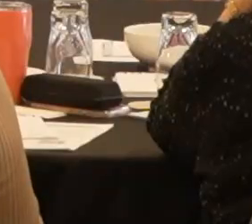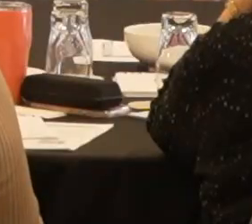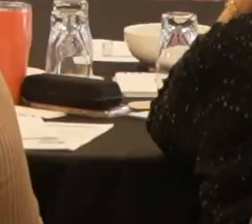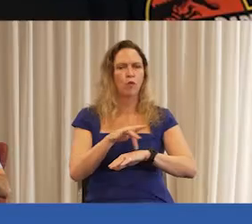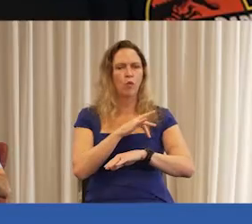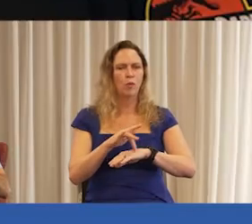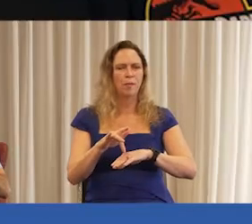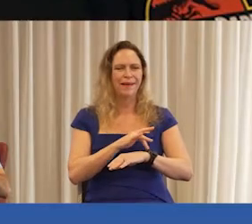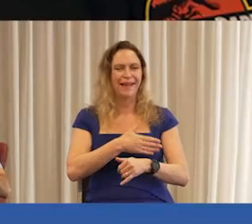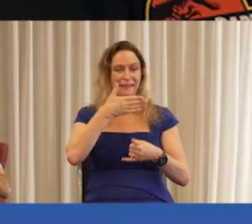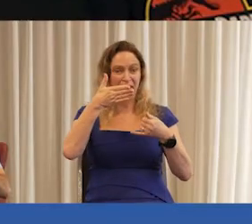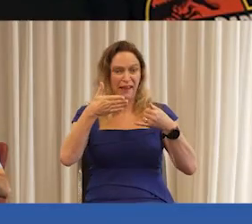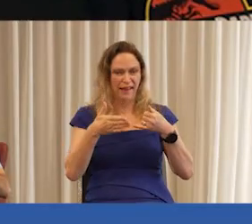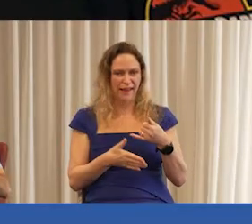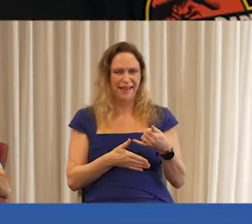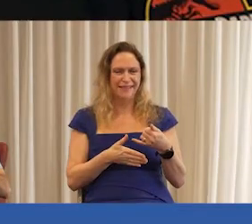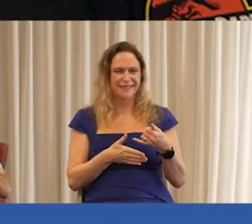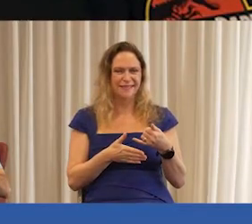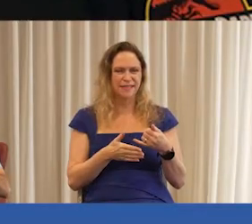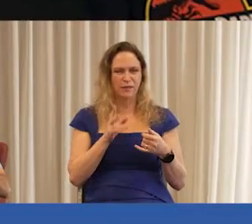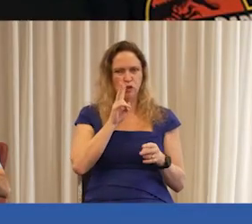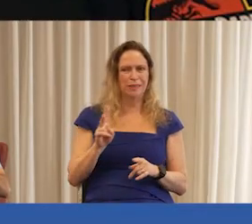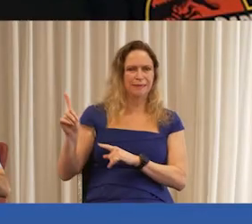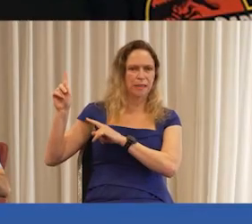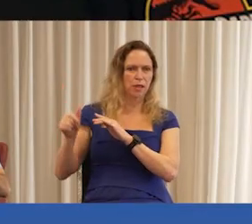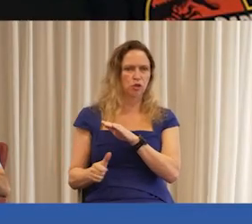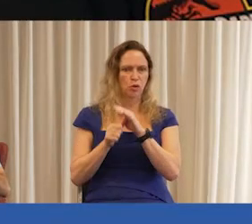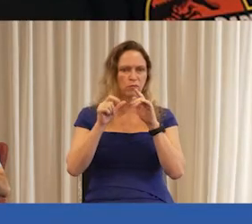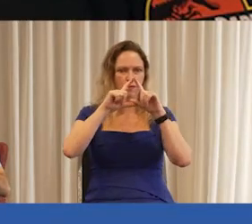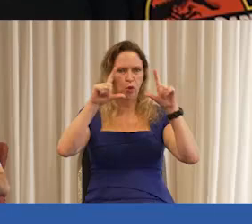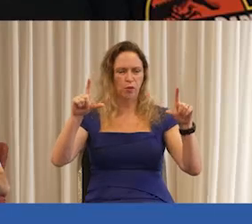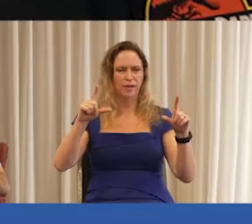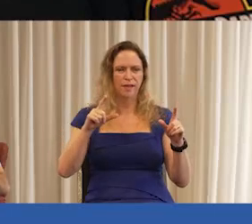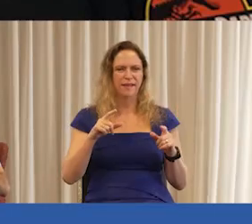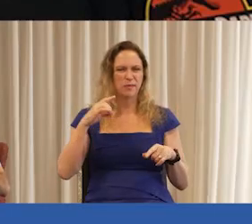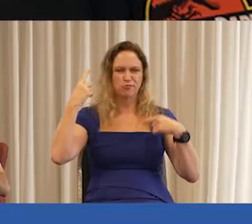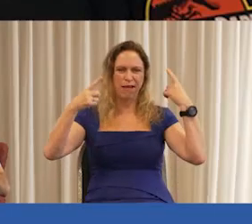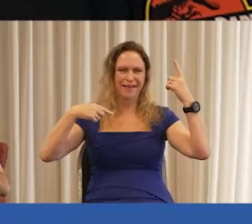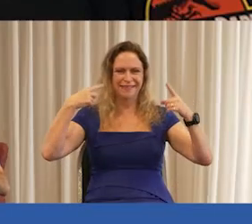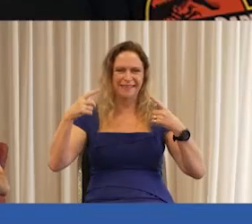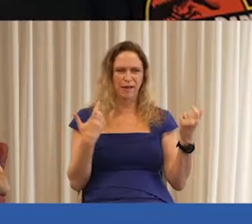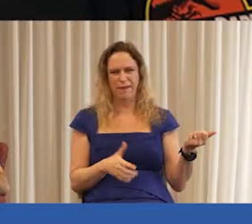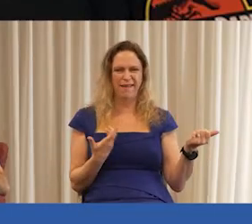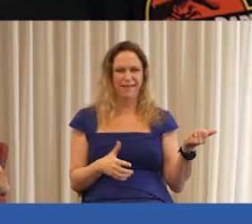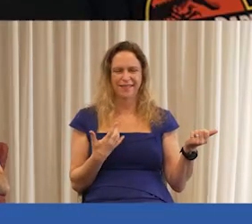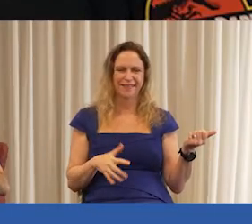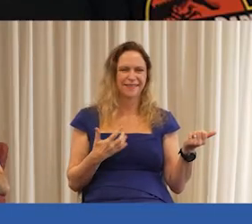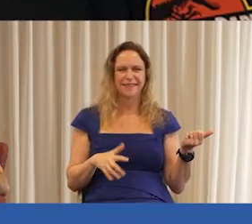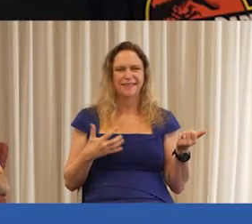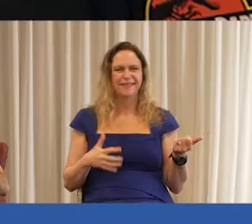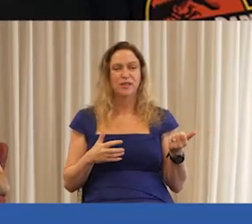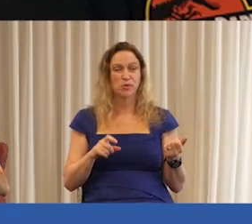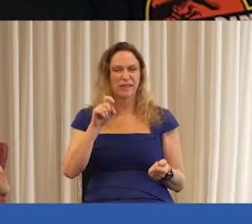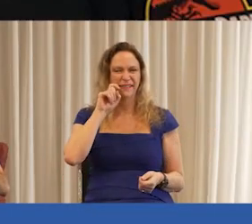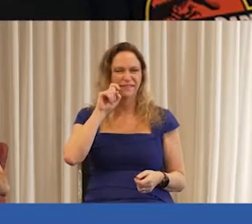up on the final one was the top photo, which was a crazy band, was a whole lot of fun, and there was a whole lot of